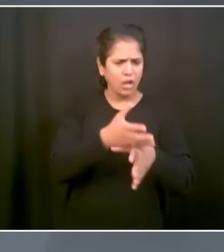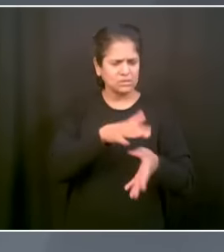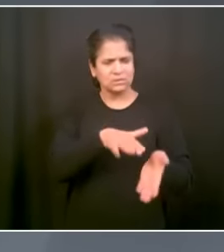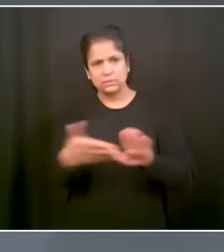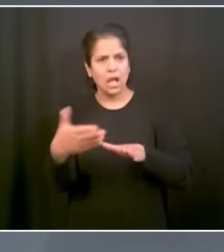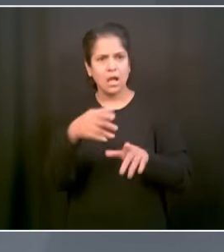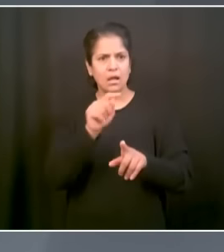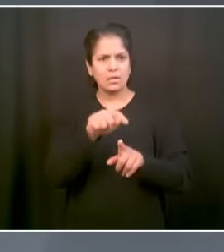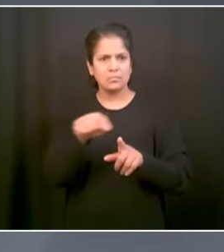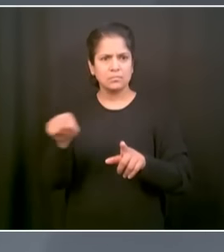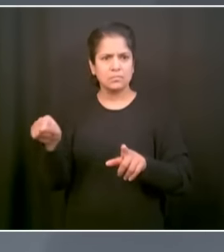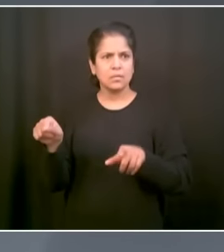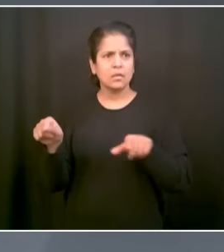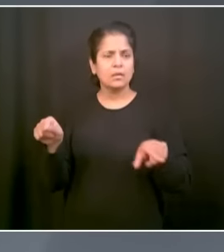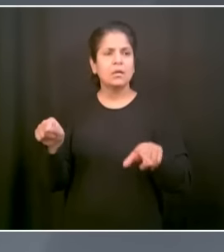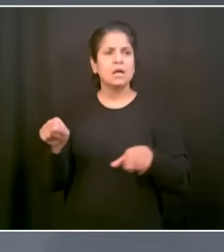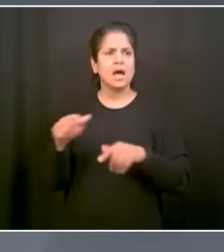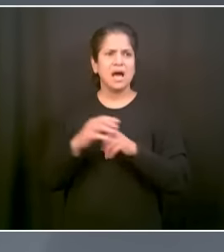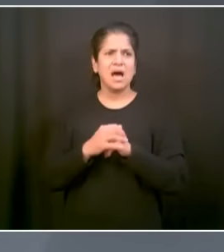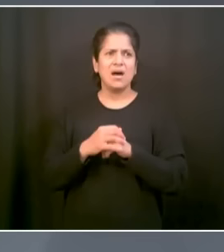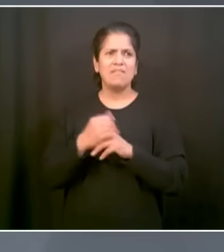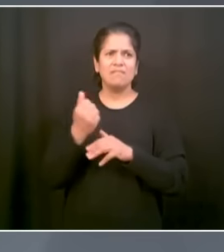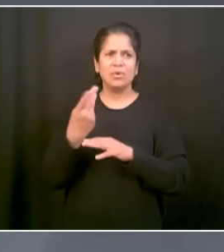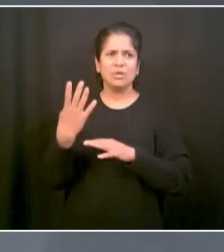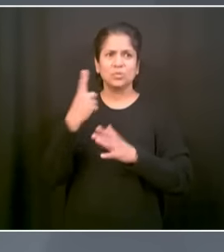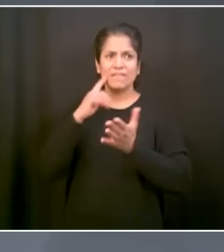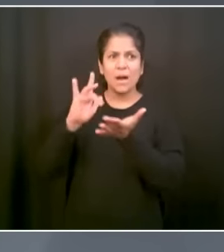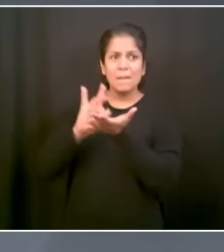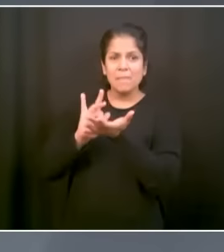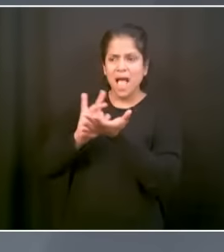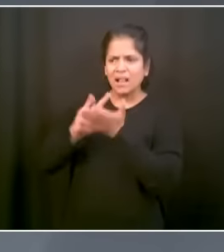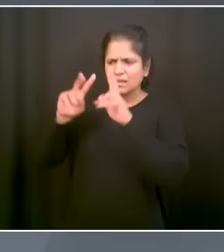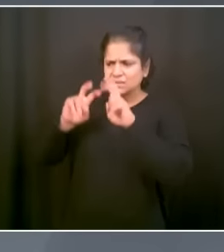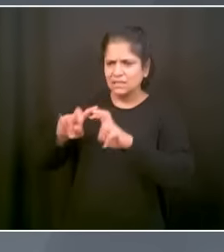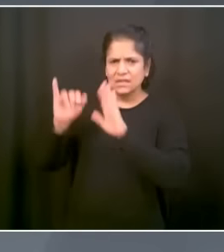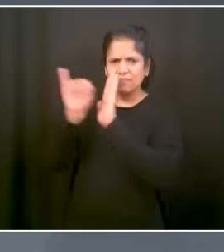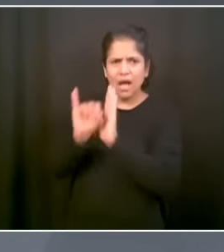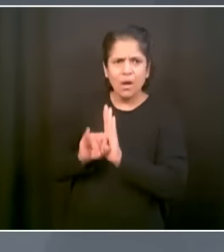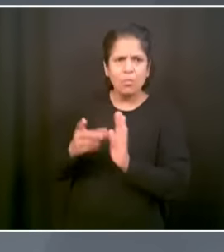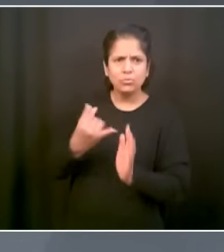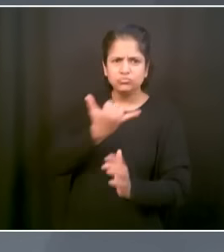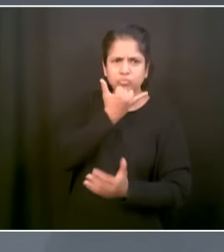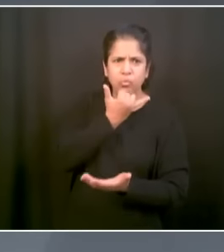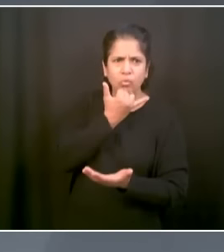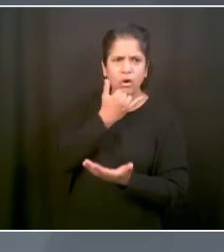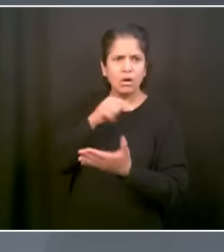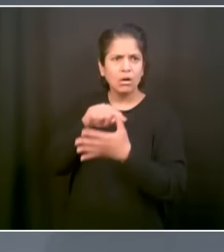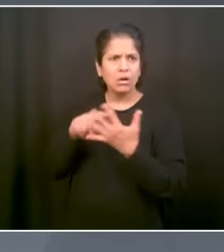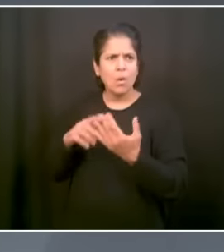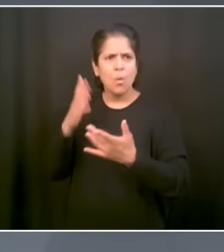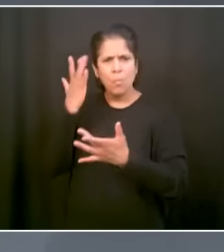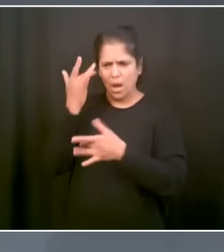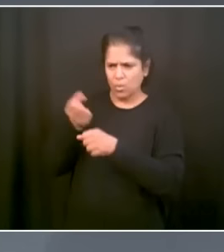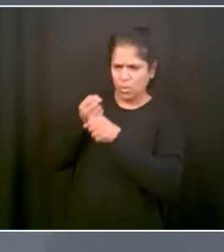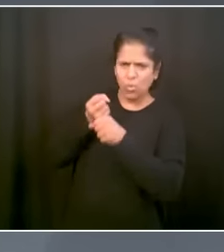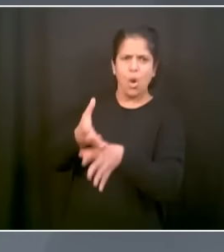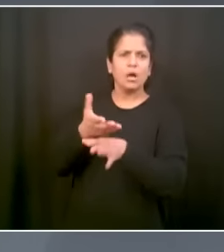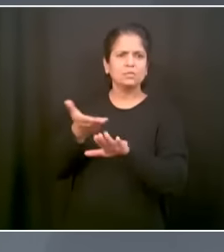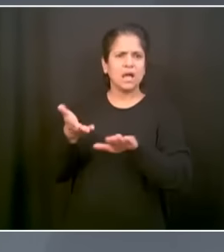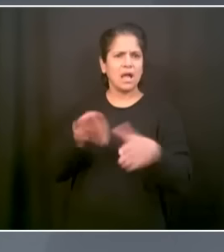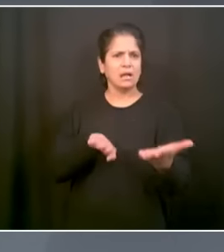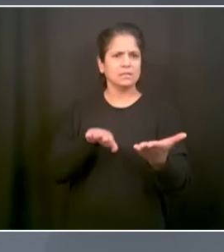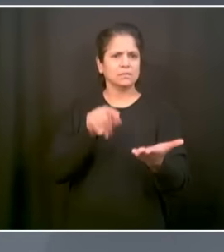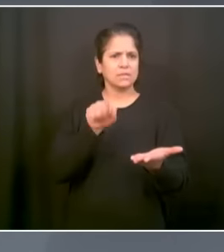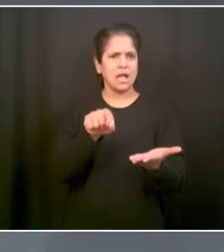back and then be able to determine the cause of death. But I want to be very clear that at this time, this is what we are suspecting played a role. Findings by